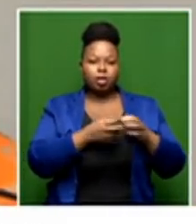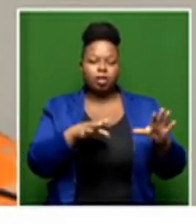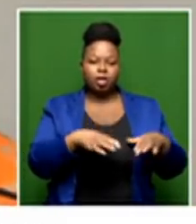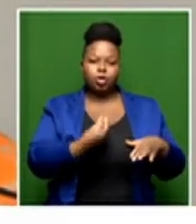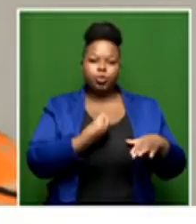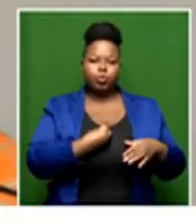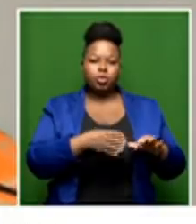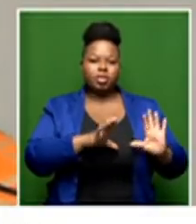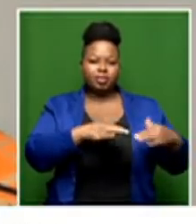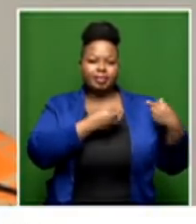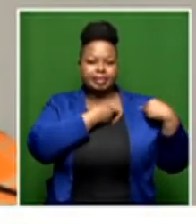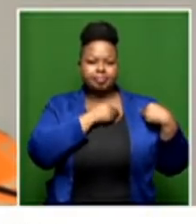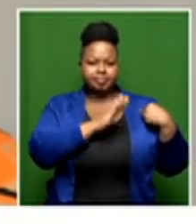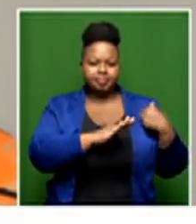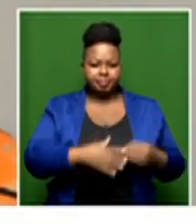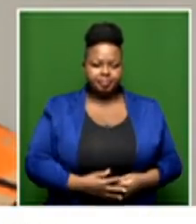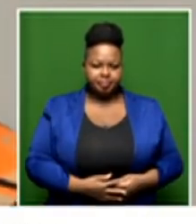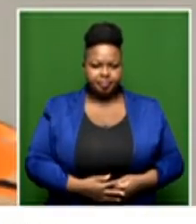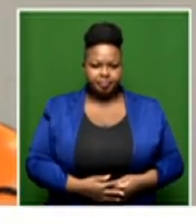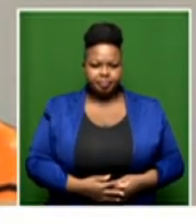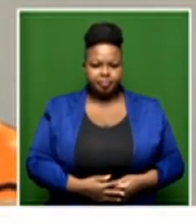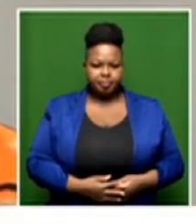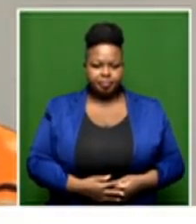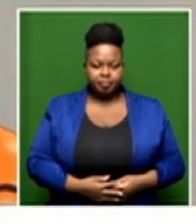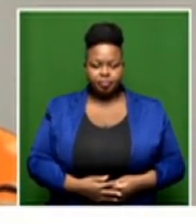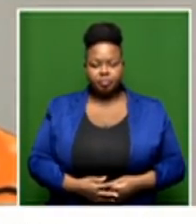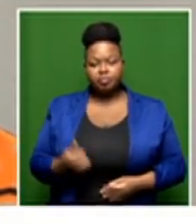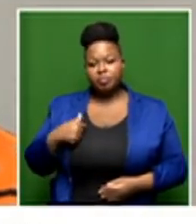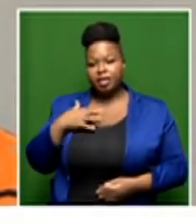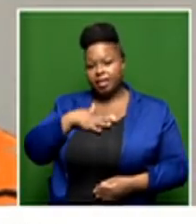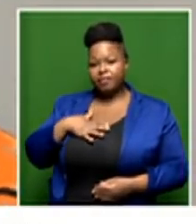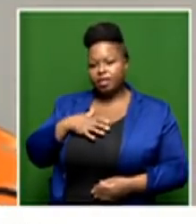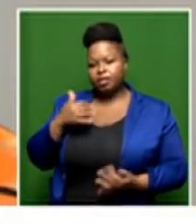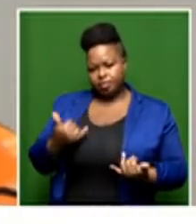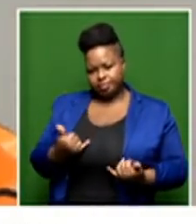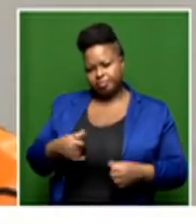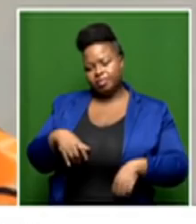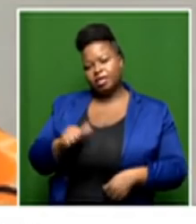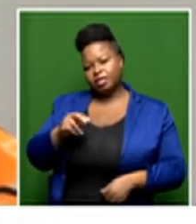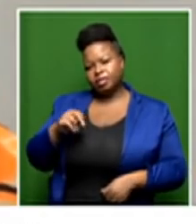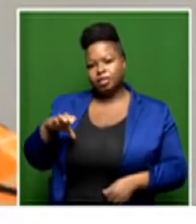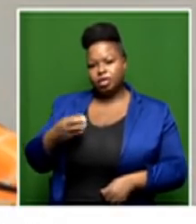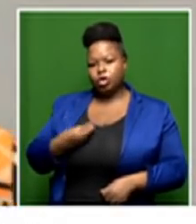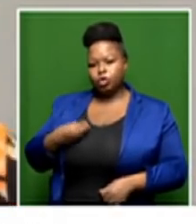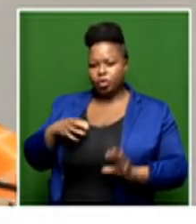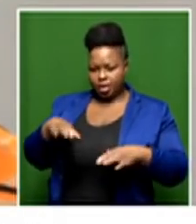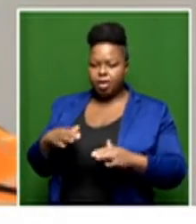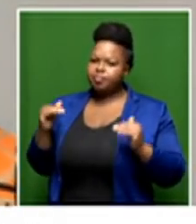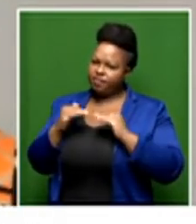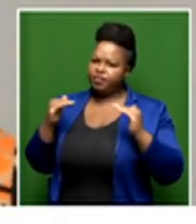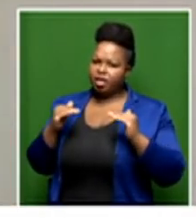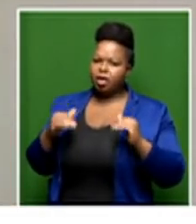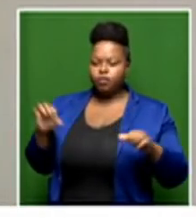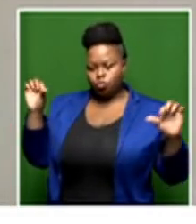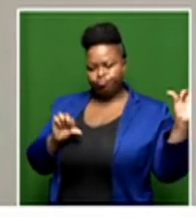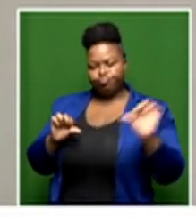the National Youth Task Team? I feel that this time the ANC Youth League has been given a fair chance to